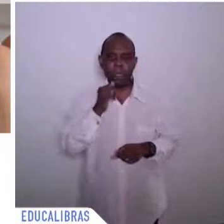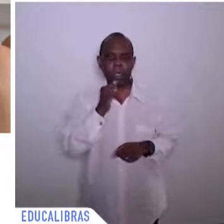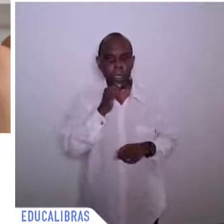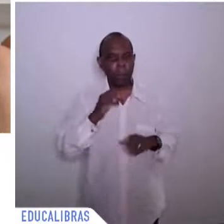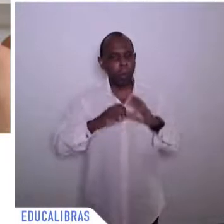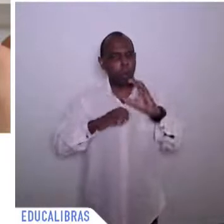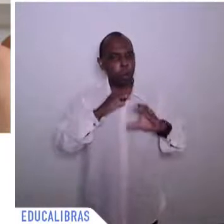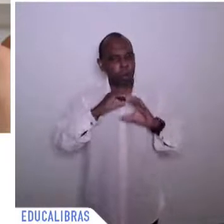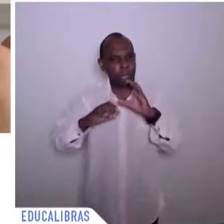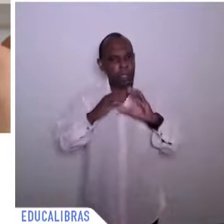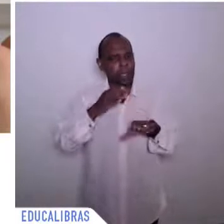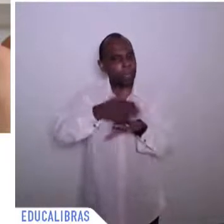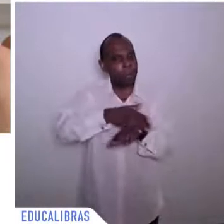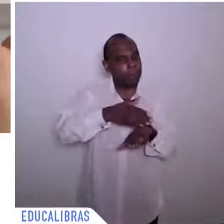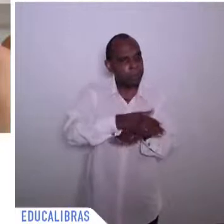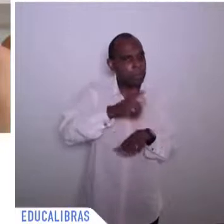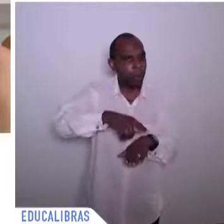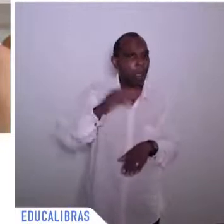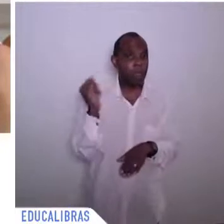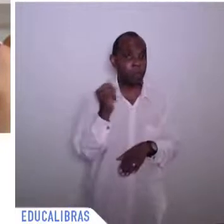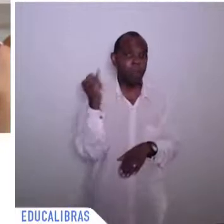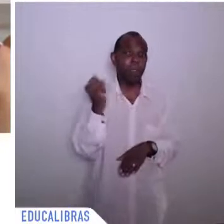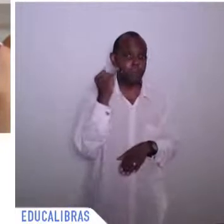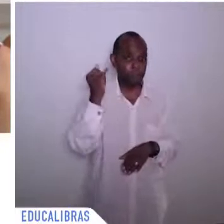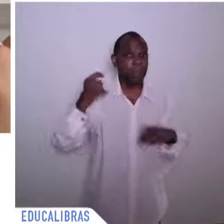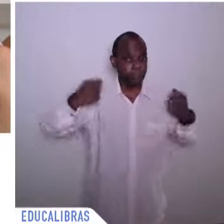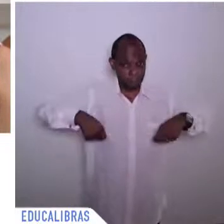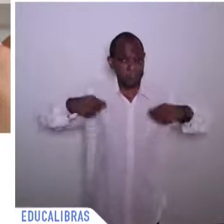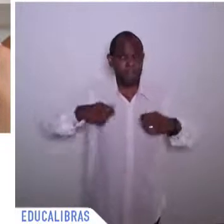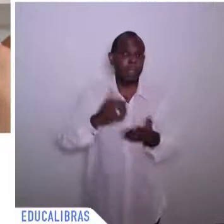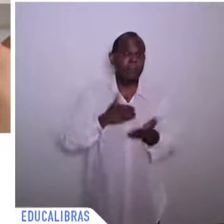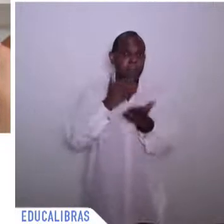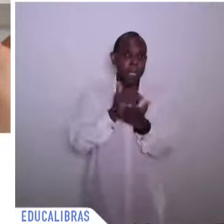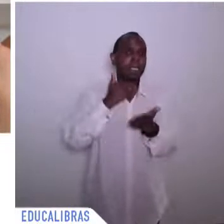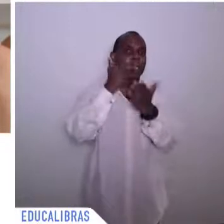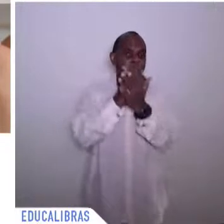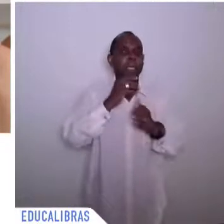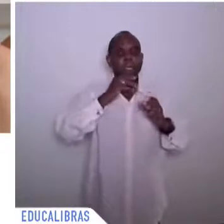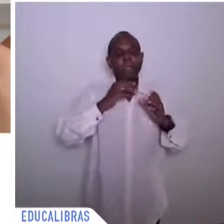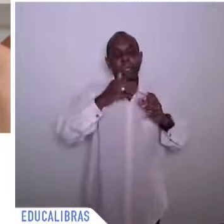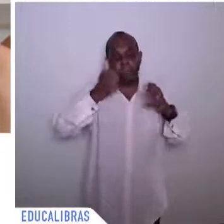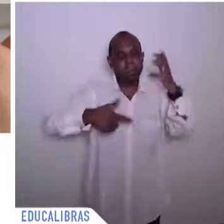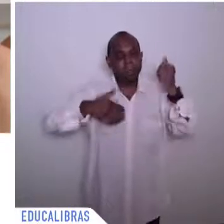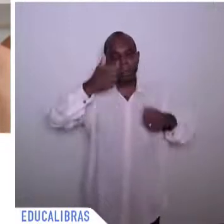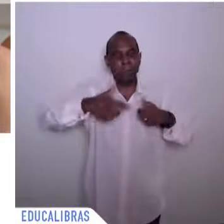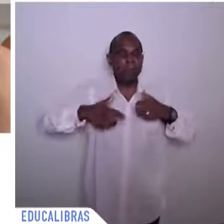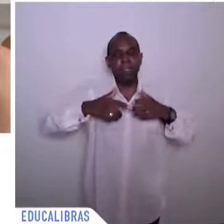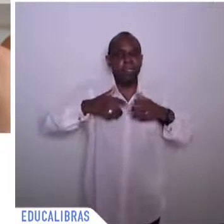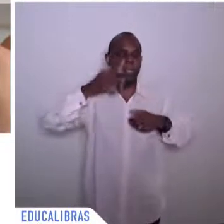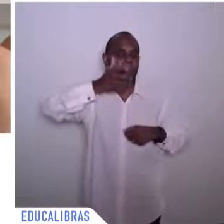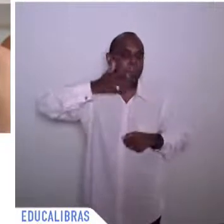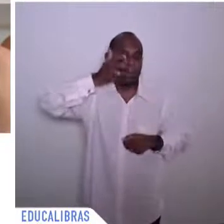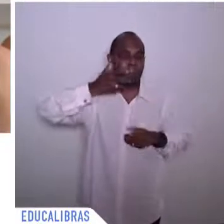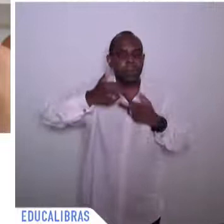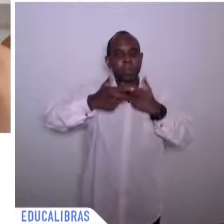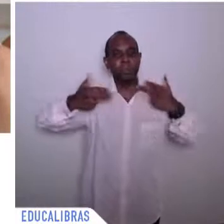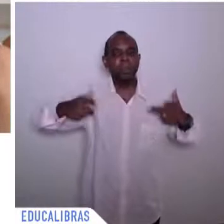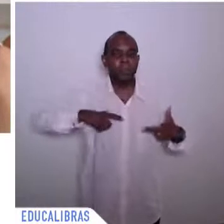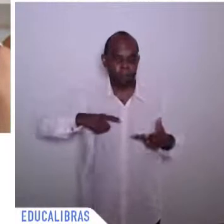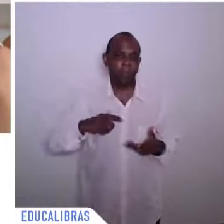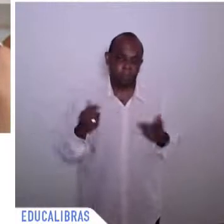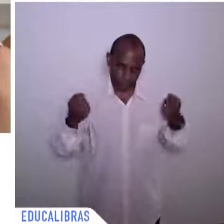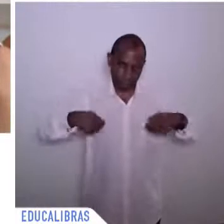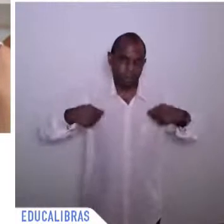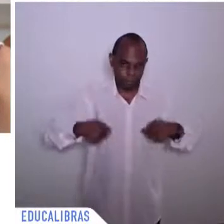I think that when you have a participation from a point of view of communication in this panel is essential. We see